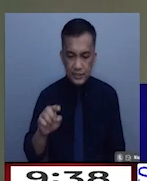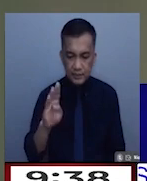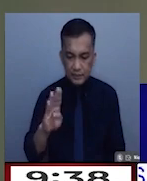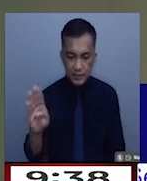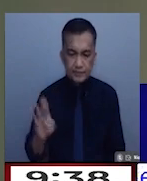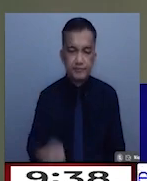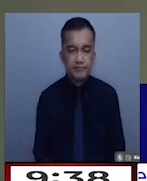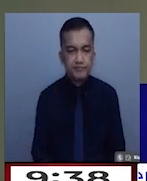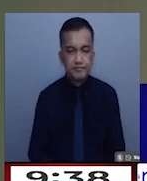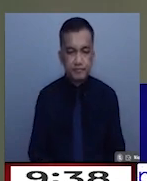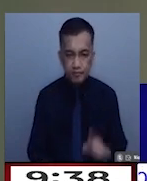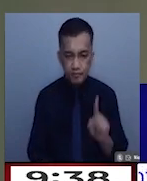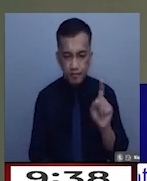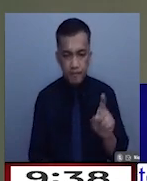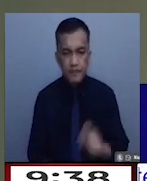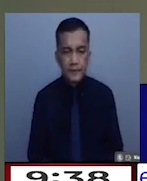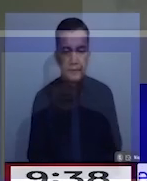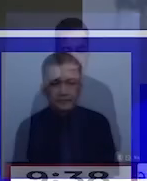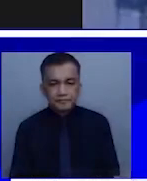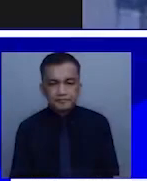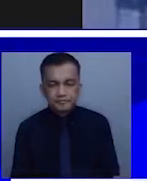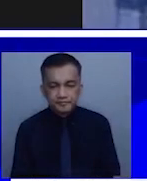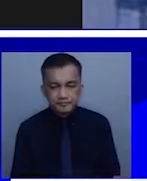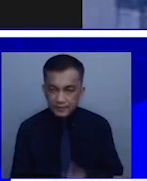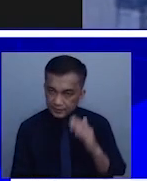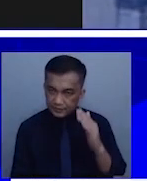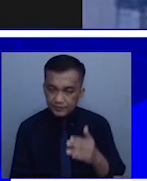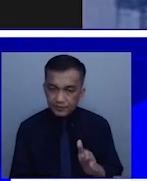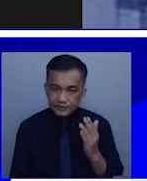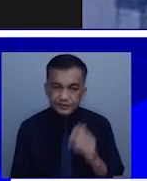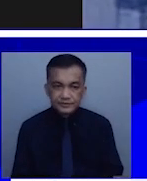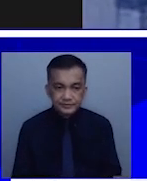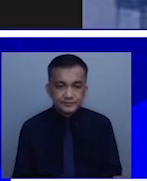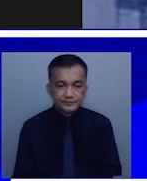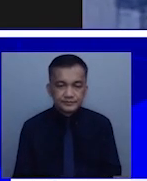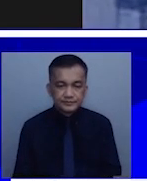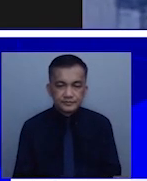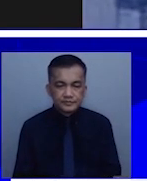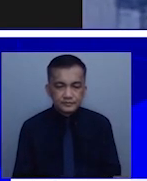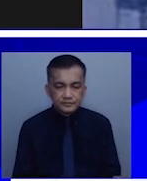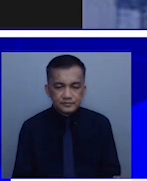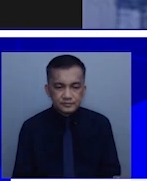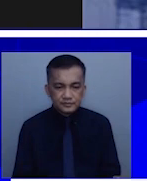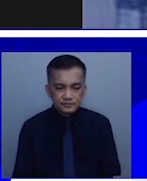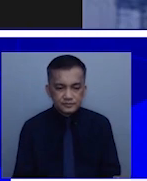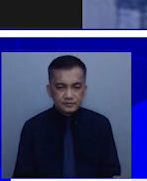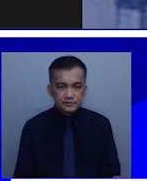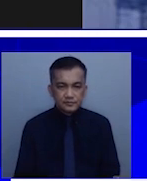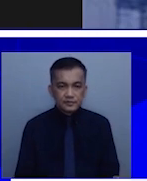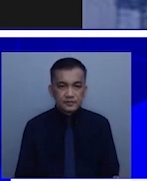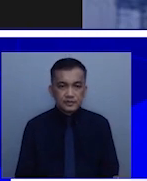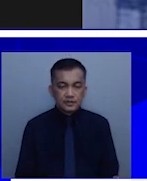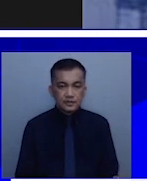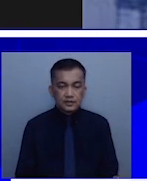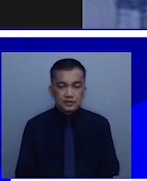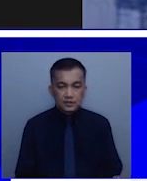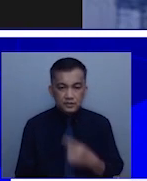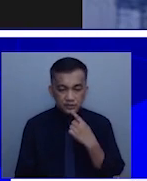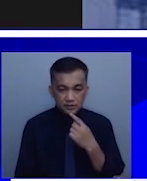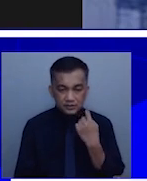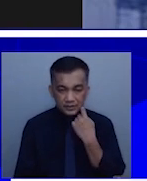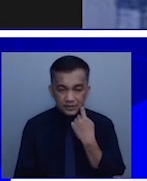have a question. NS, good morning. Good morning. Kanina nabanggit nyo na doon sa regular